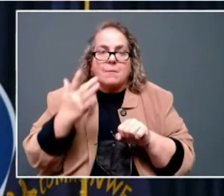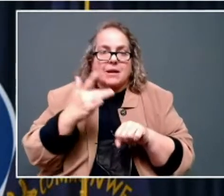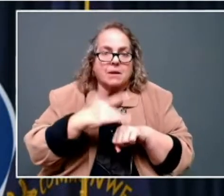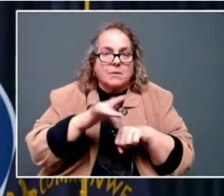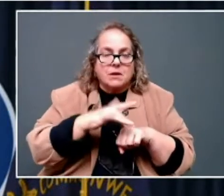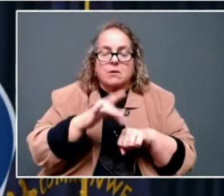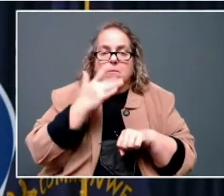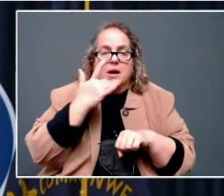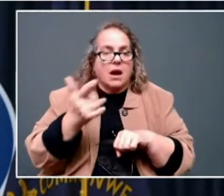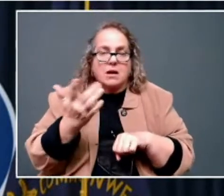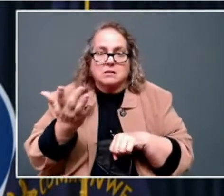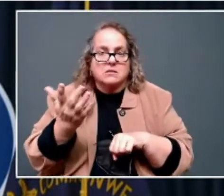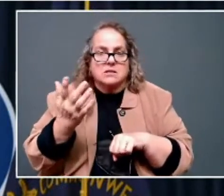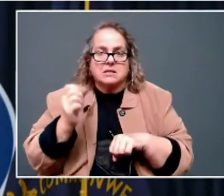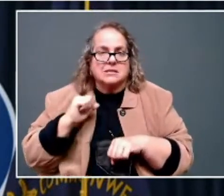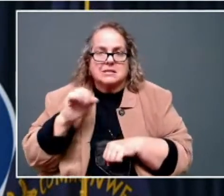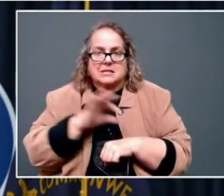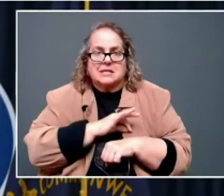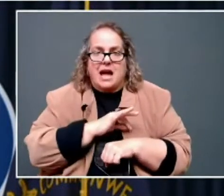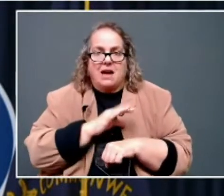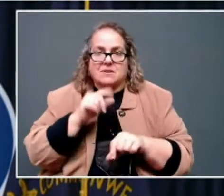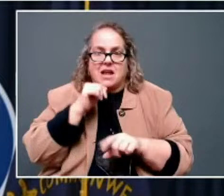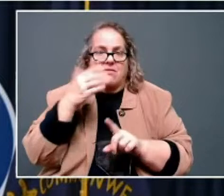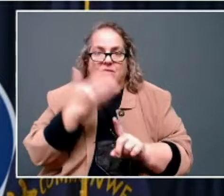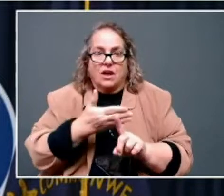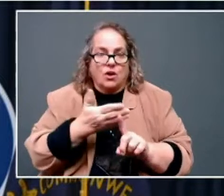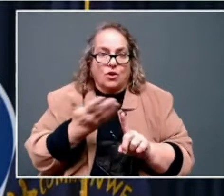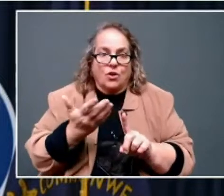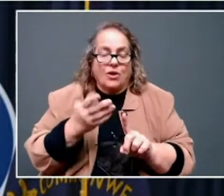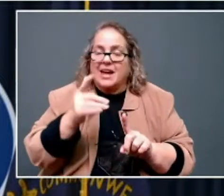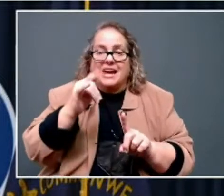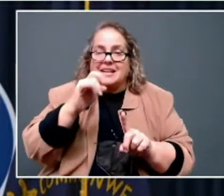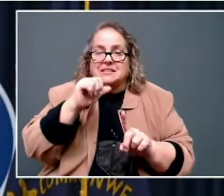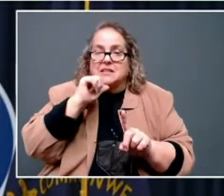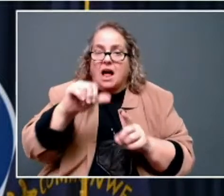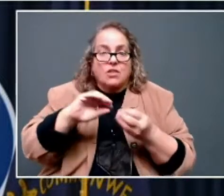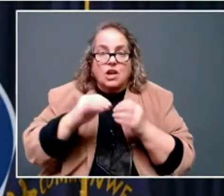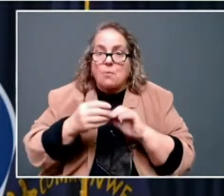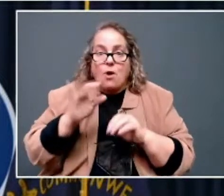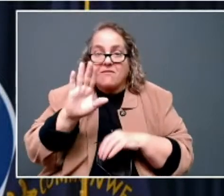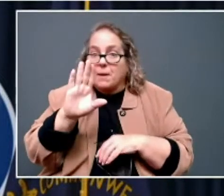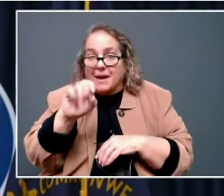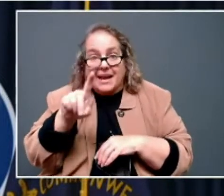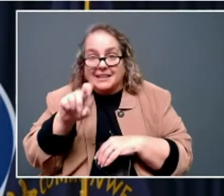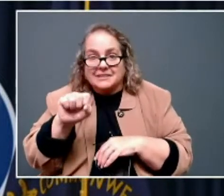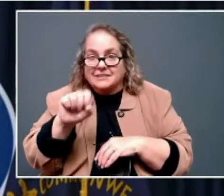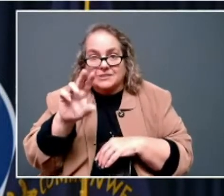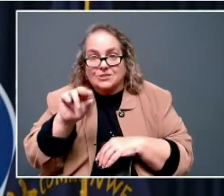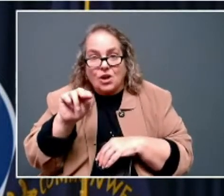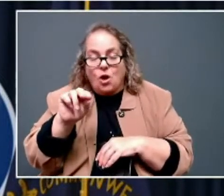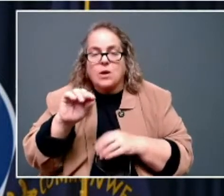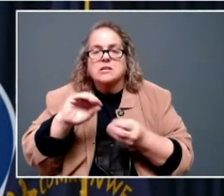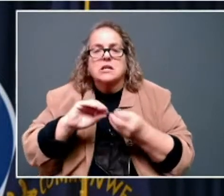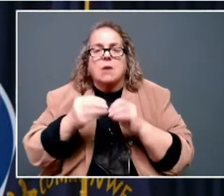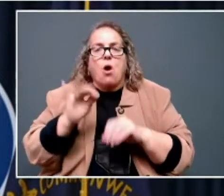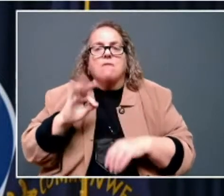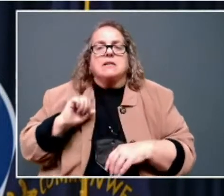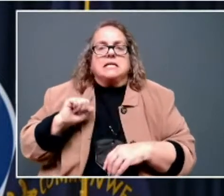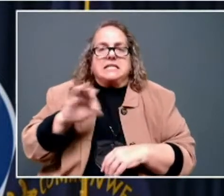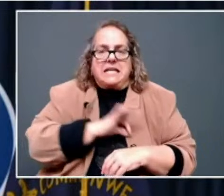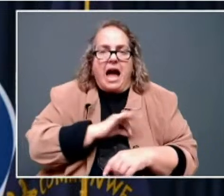hospital capacity isn't physical infrastructure. It's the number of staff available to help, and that's why the National